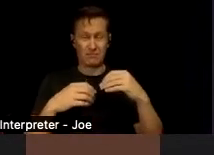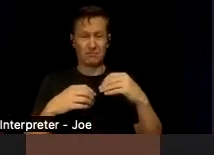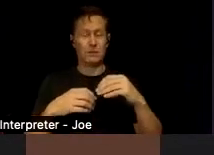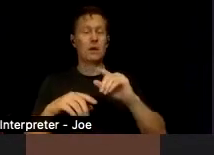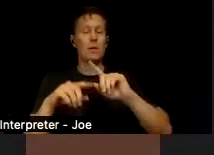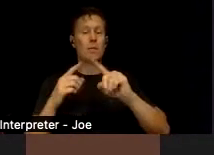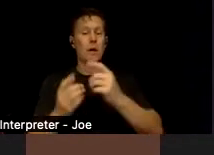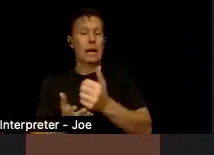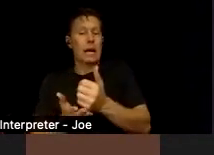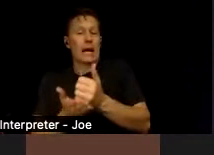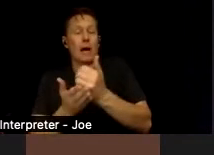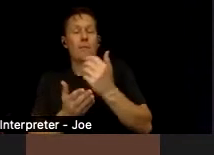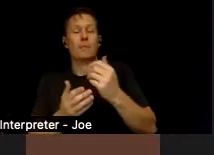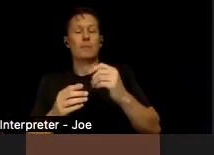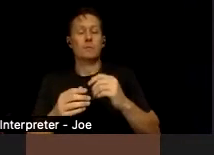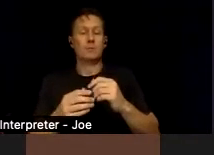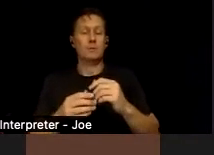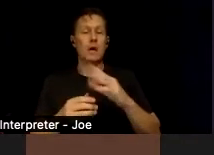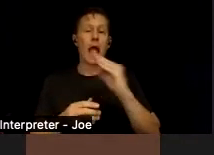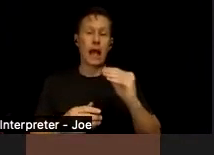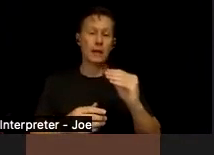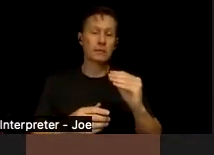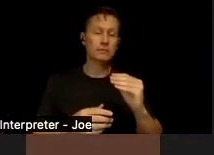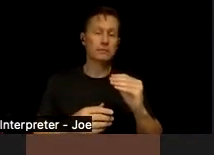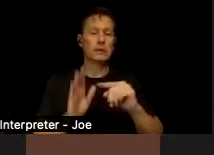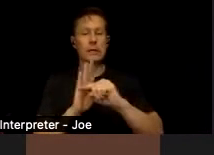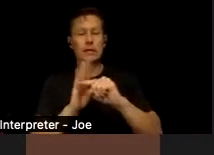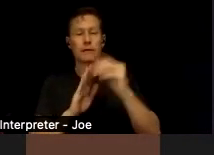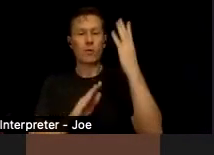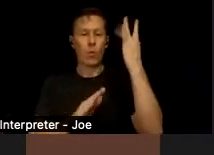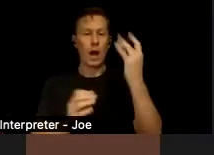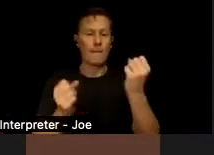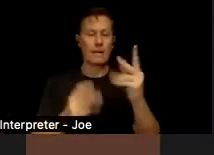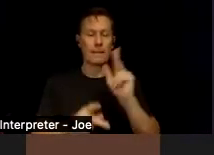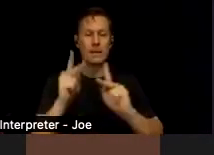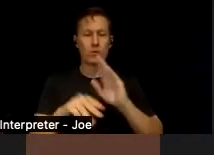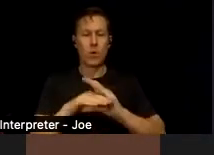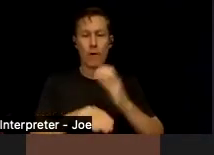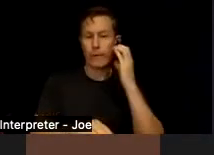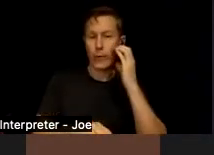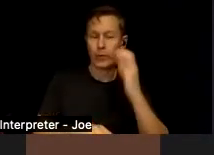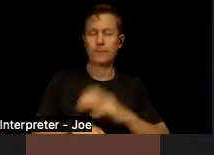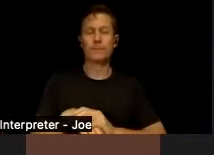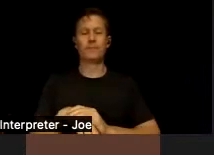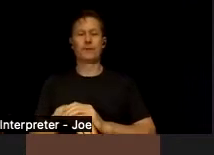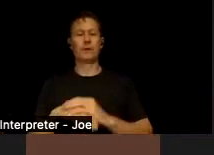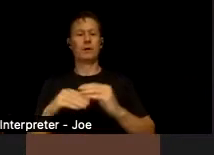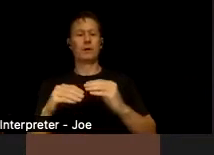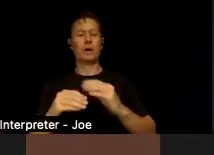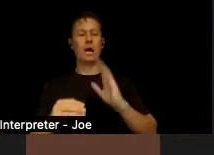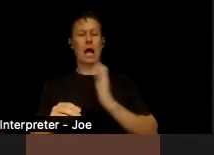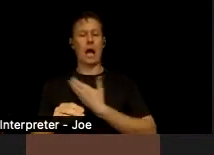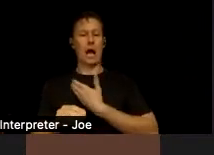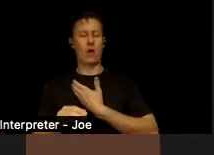the taxing of the system. So our communication system has been beefed up and significantly more robust, and it